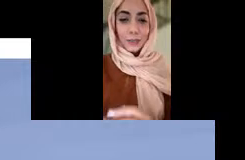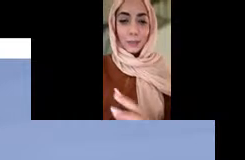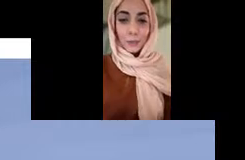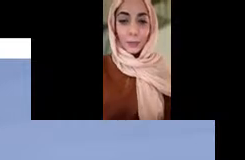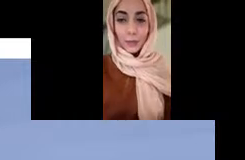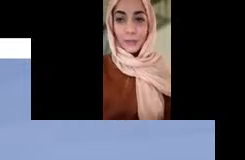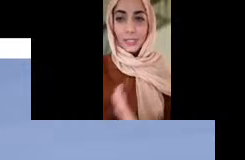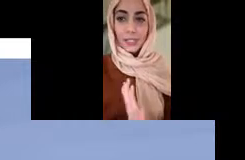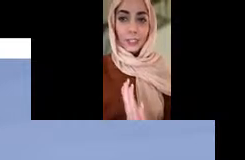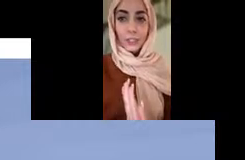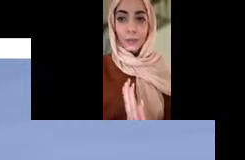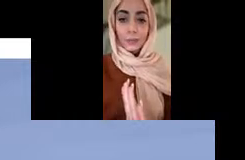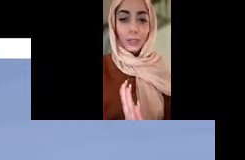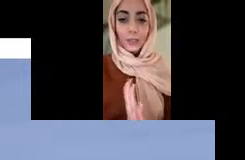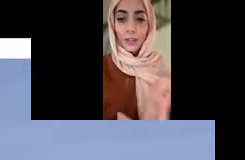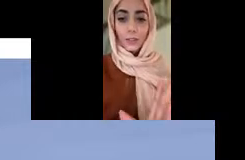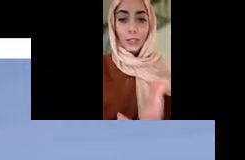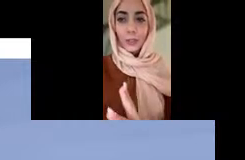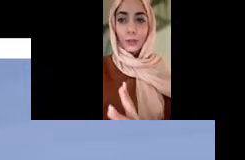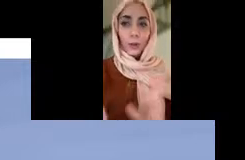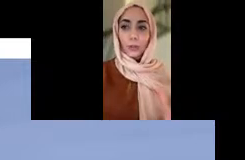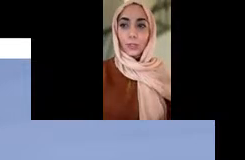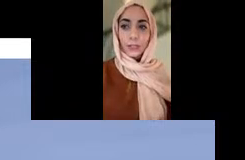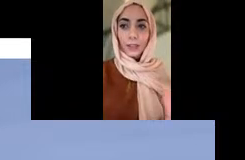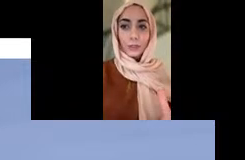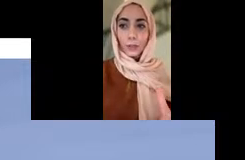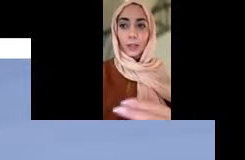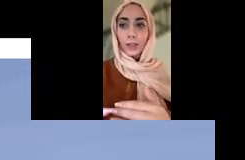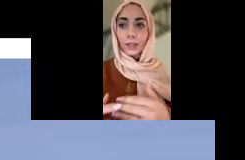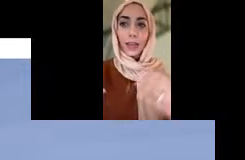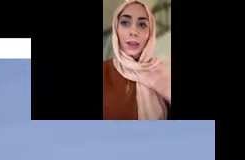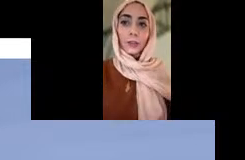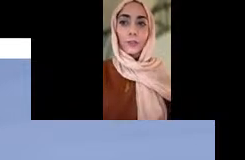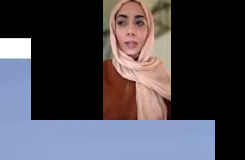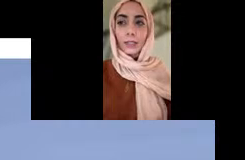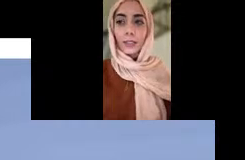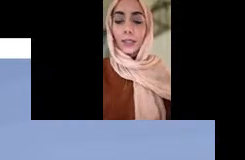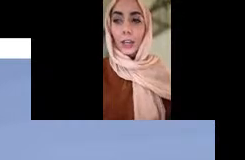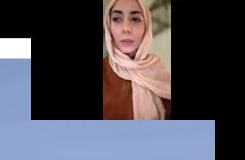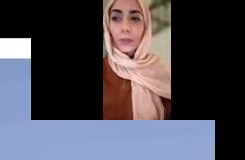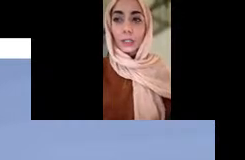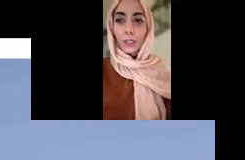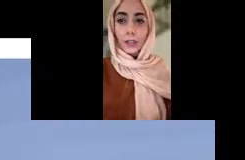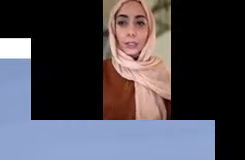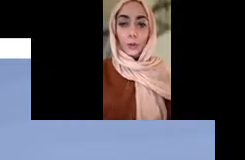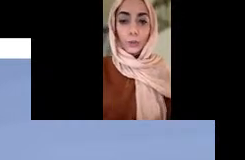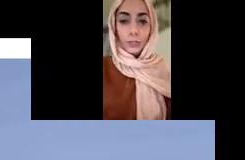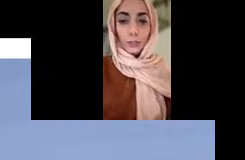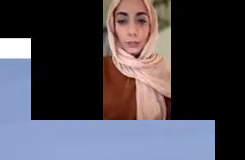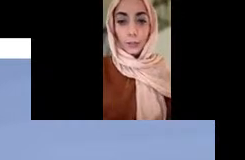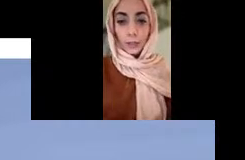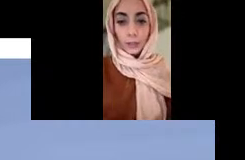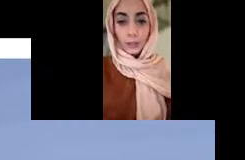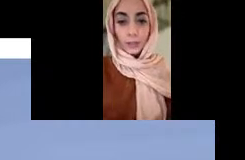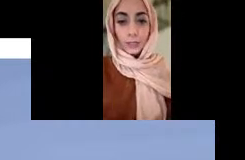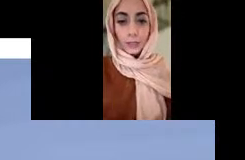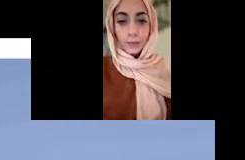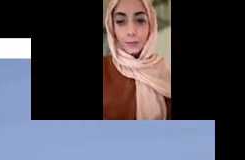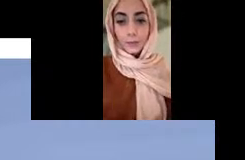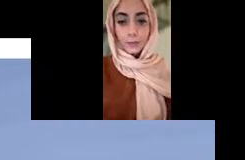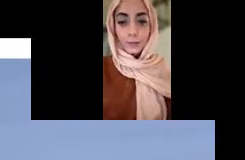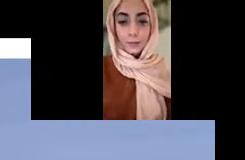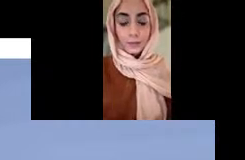can explain more about privatization, plus also like who owns the Israel bonds and how do we find a target that holds Israel bonds in our